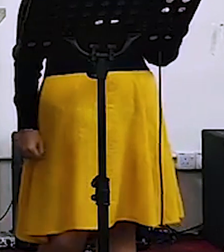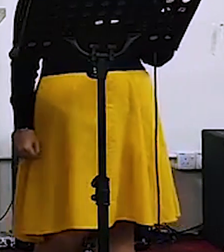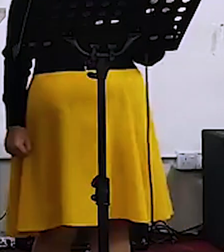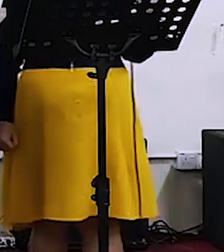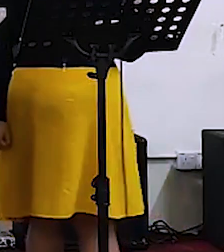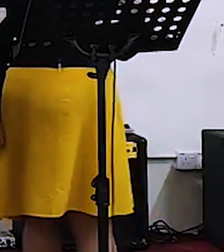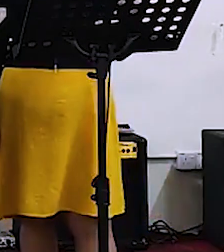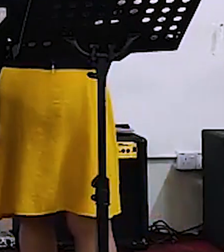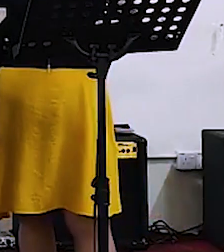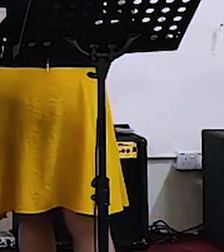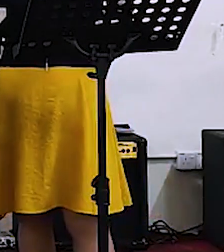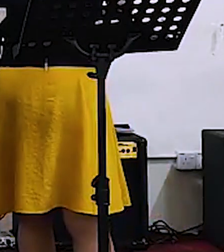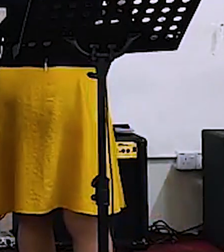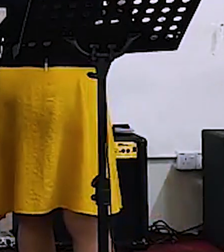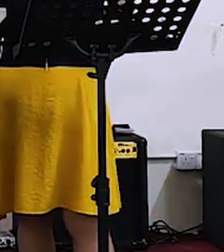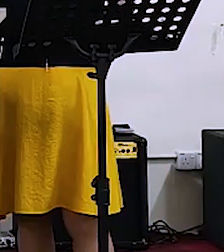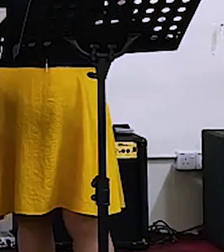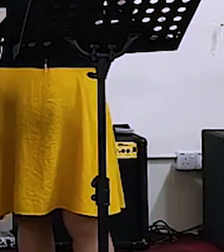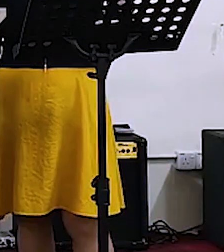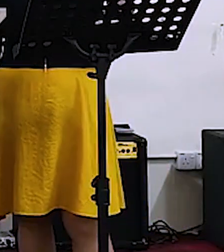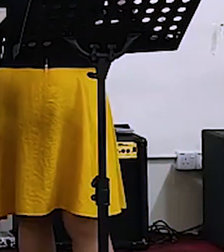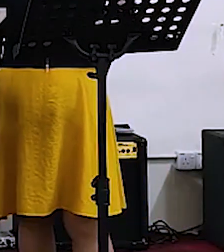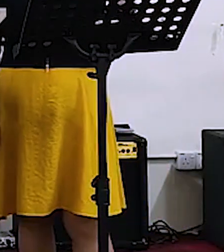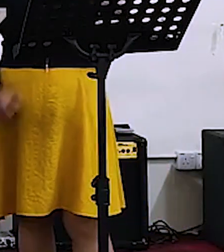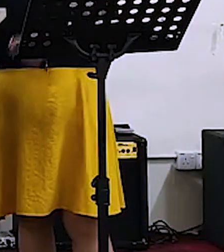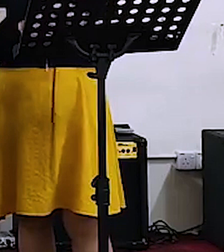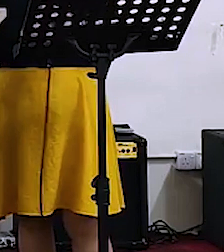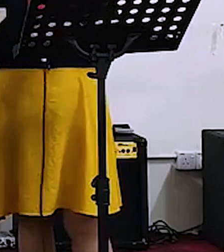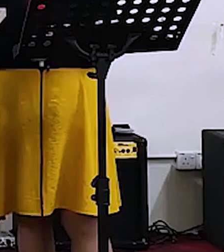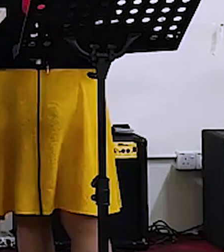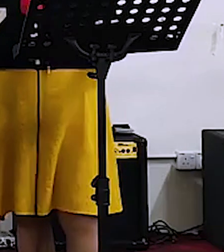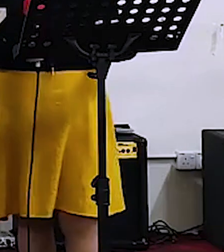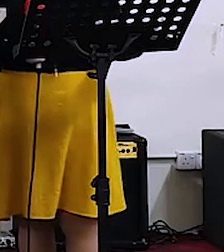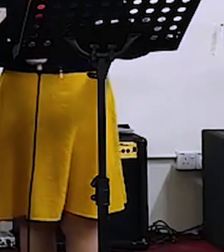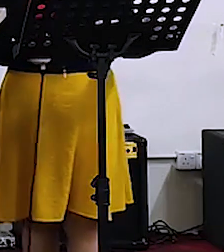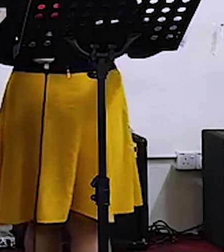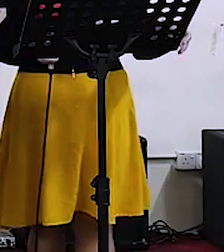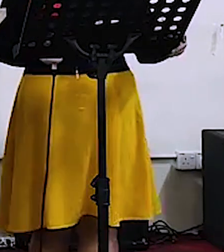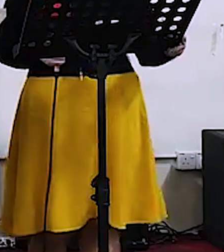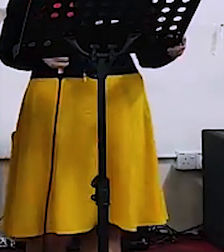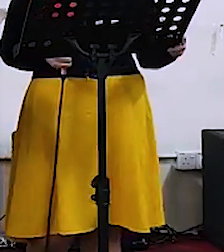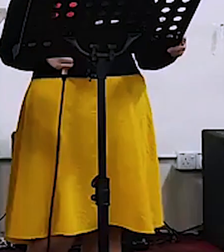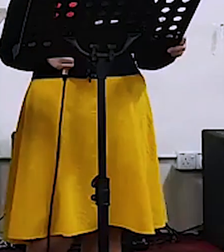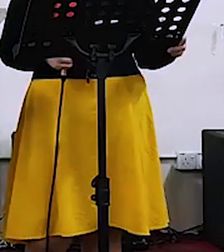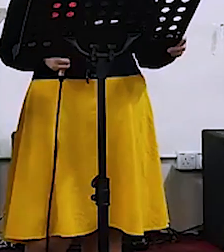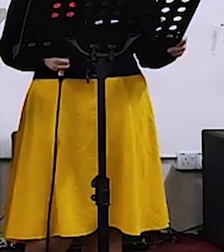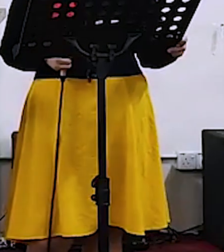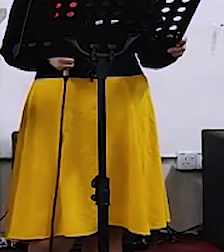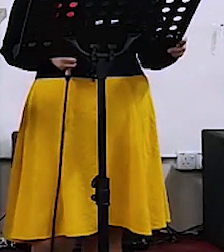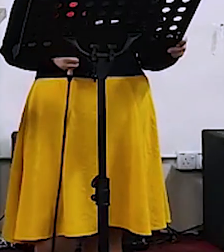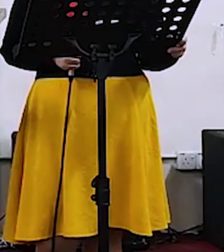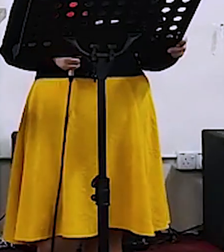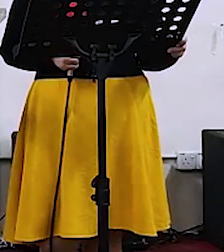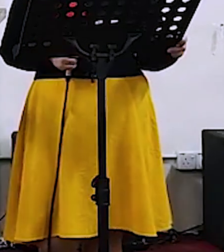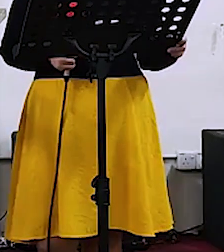precious when you accept Jesus as your Lord and Savior, then you become His child.You know, God is able to deliver into our lives perfect.